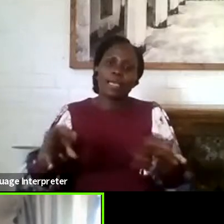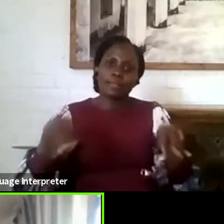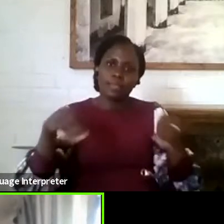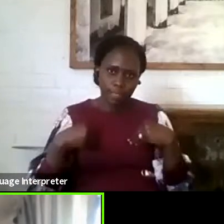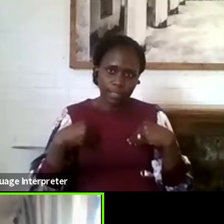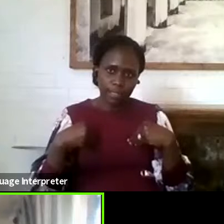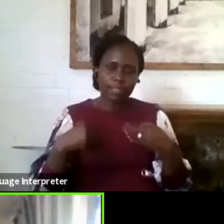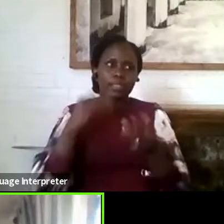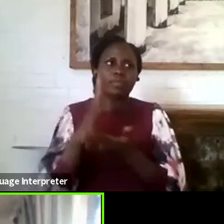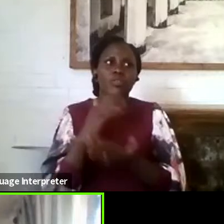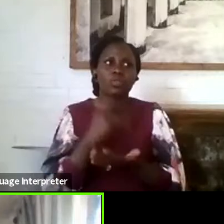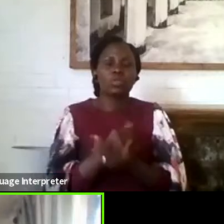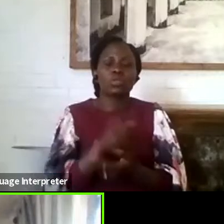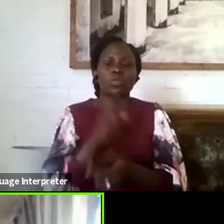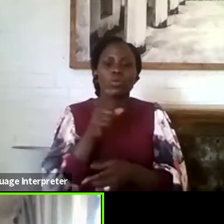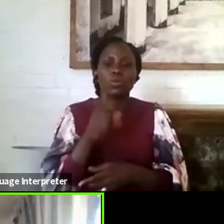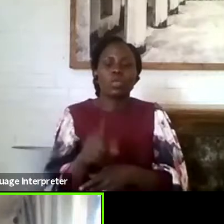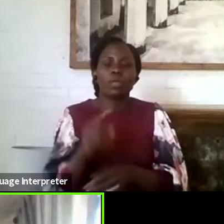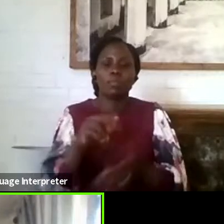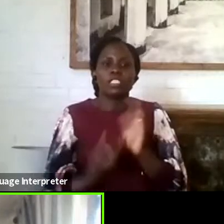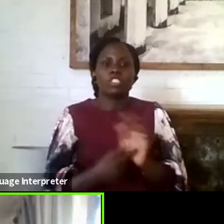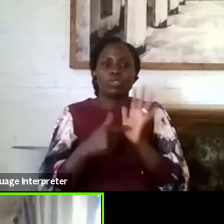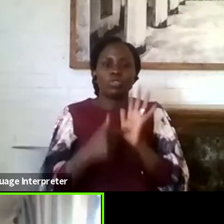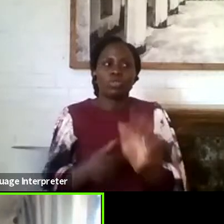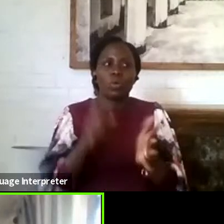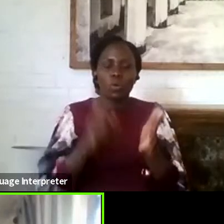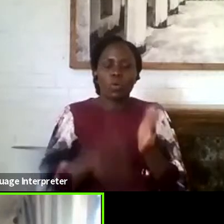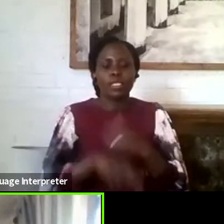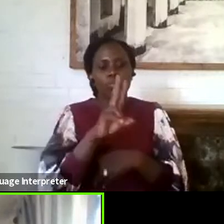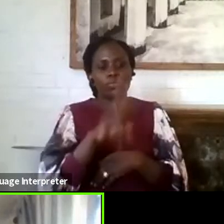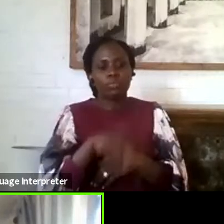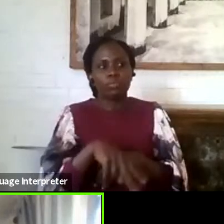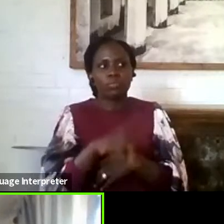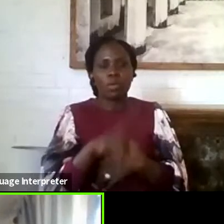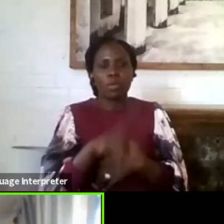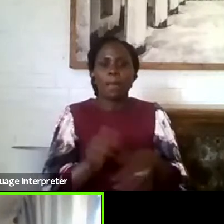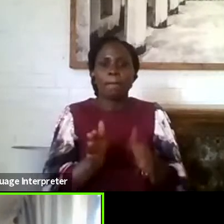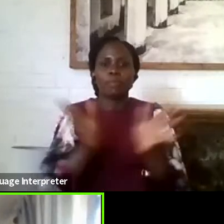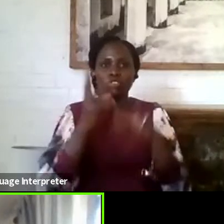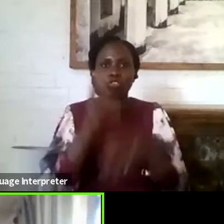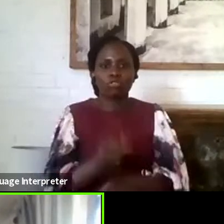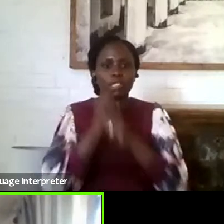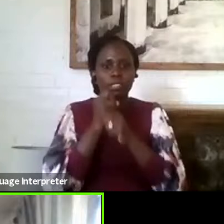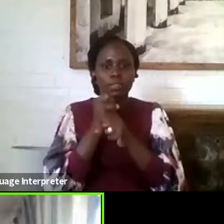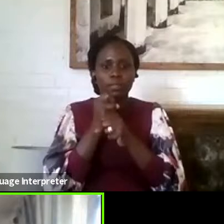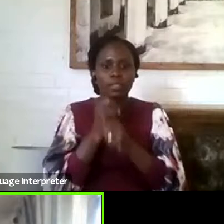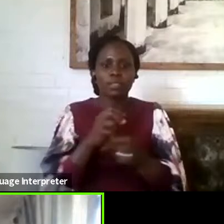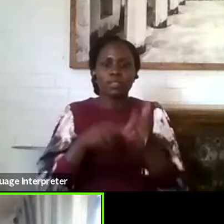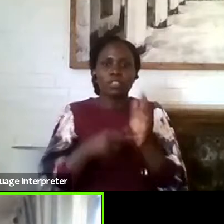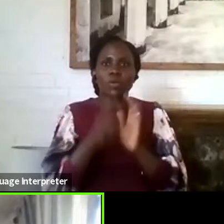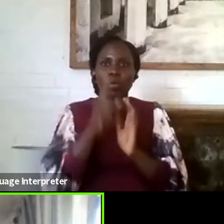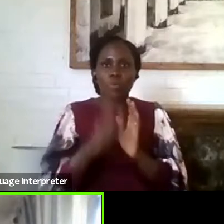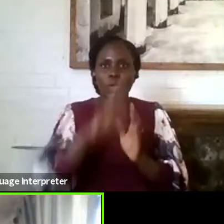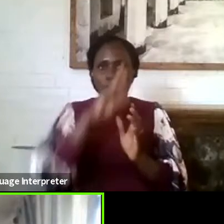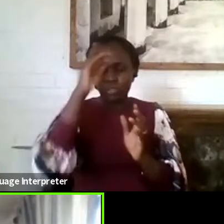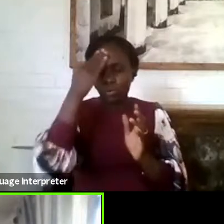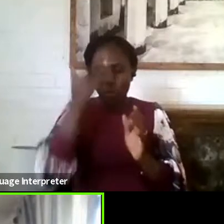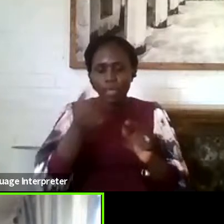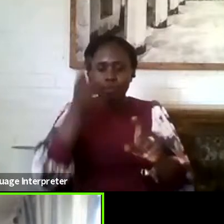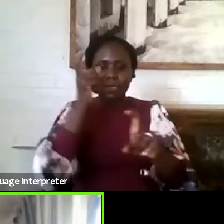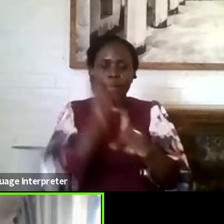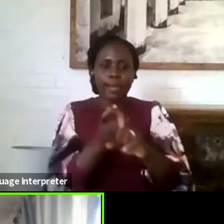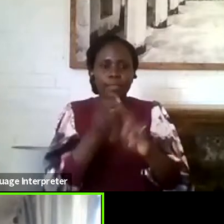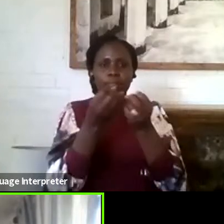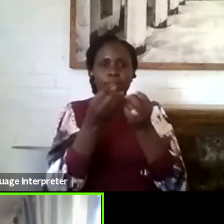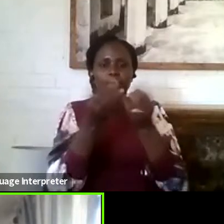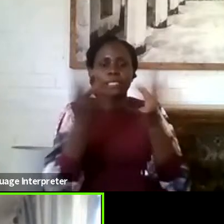would significantly undermine public trust in the framework. And this is one of the reasons why it has been difficult for many countries in Africa to put